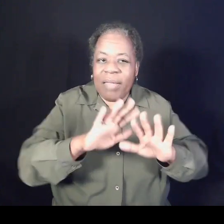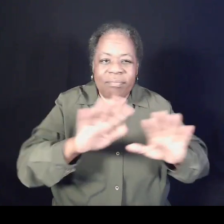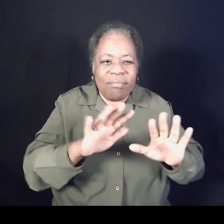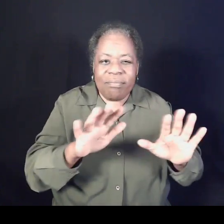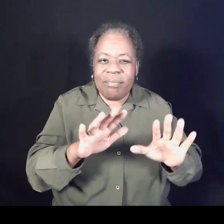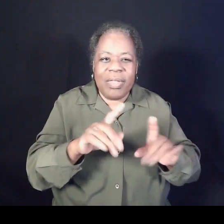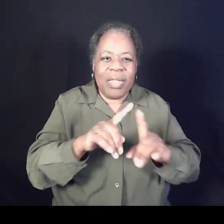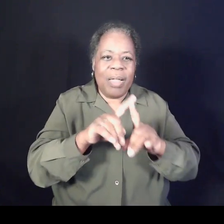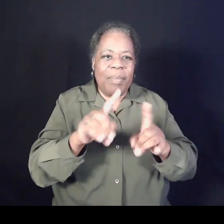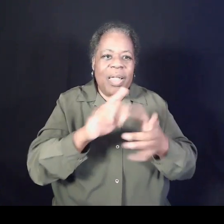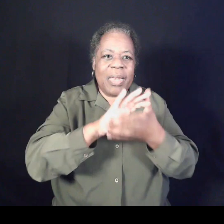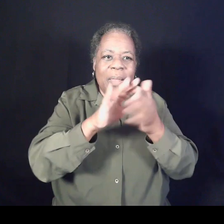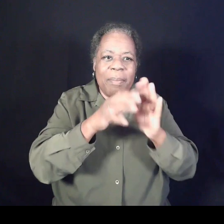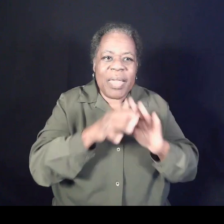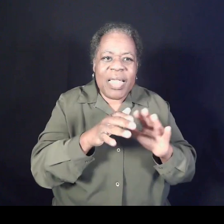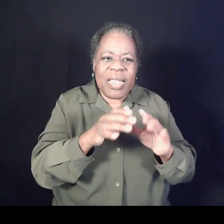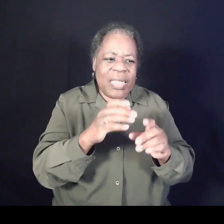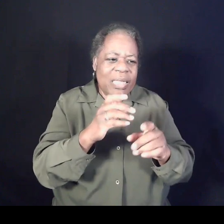an elusive goal.